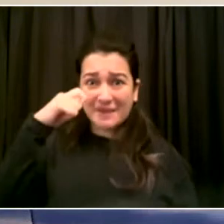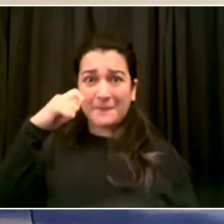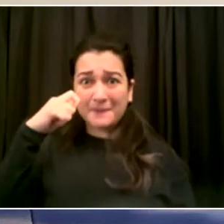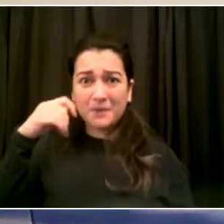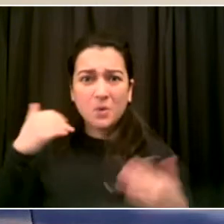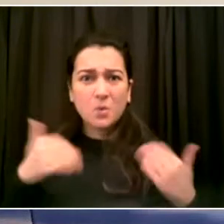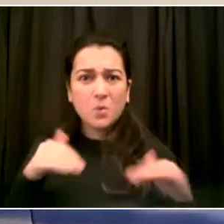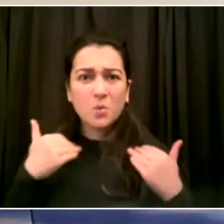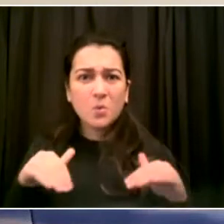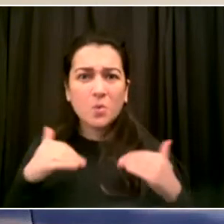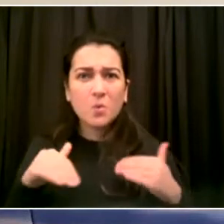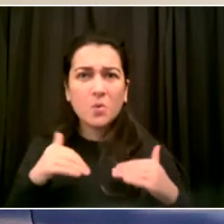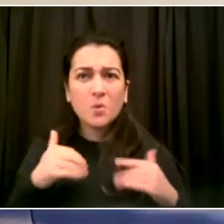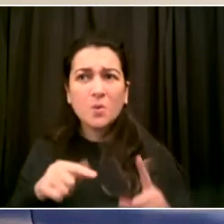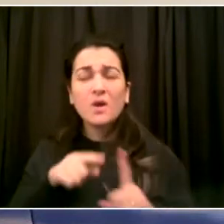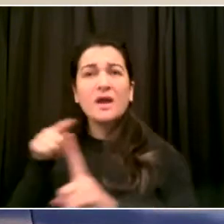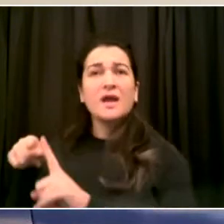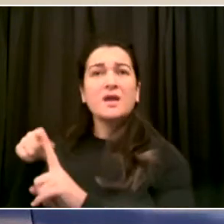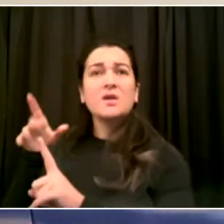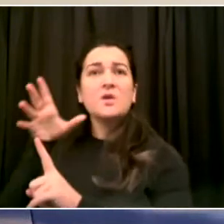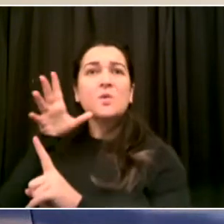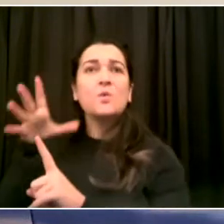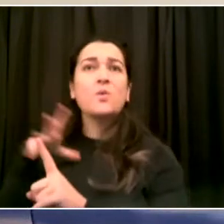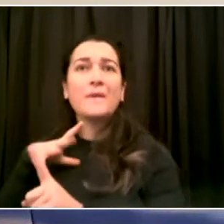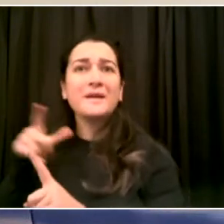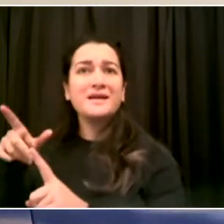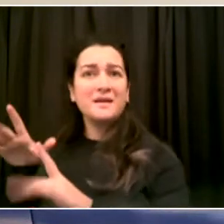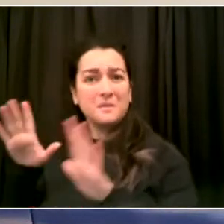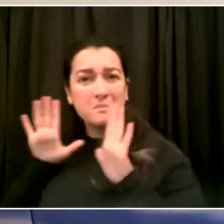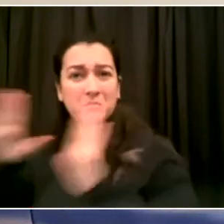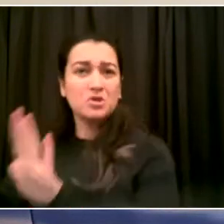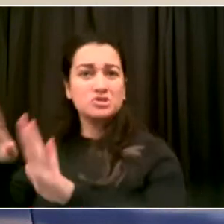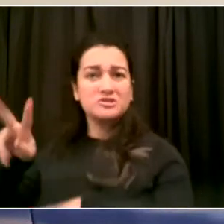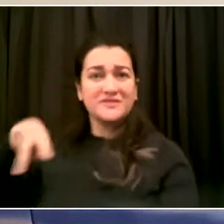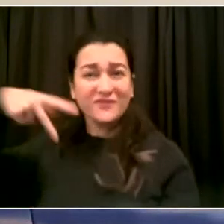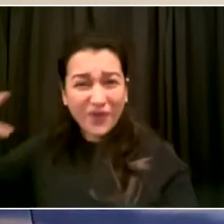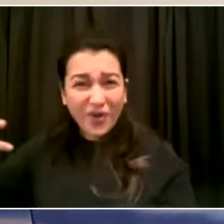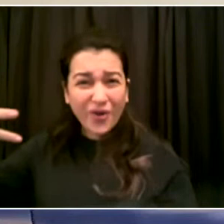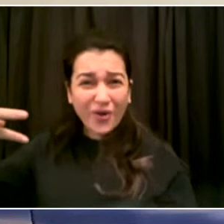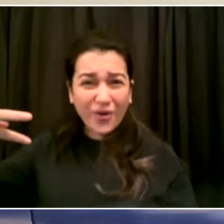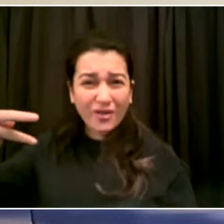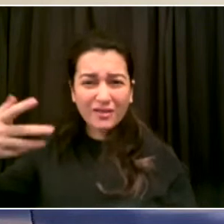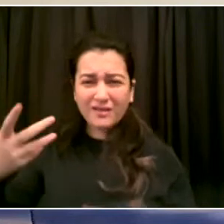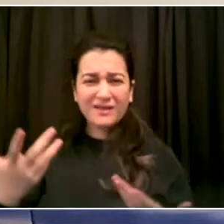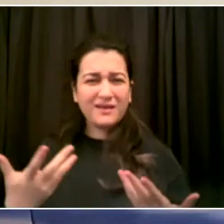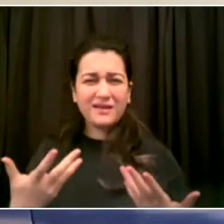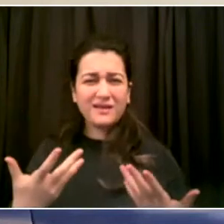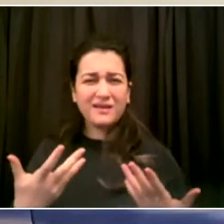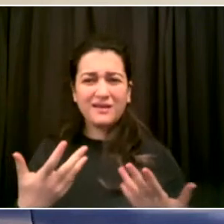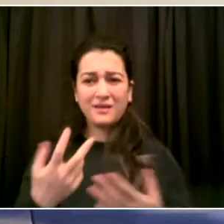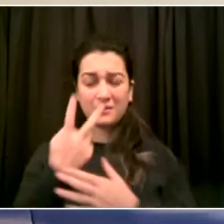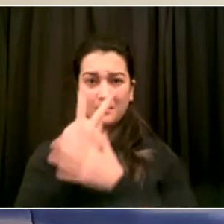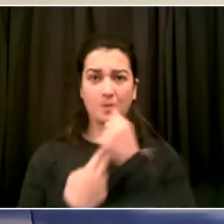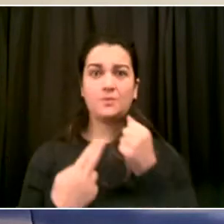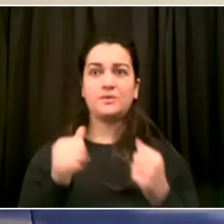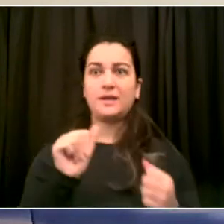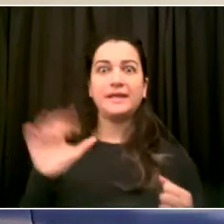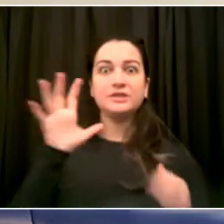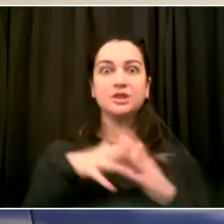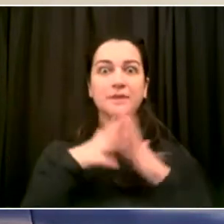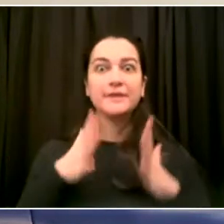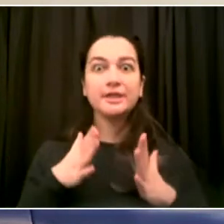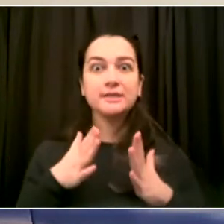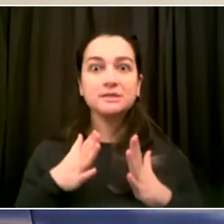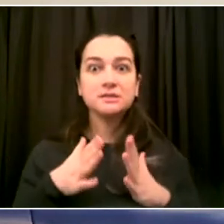the ground. I think it was over a year ago in January, as the first cases of coronavirus